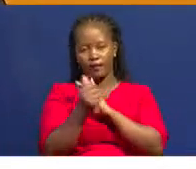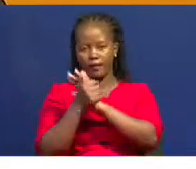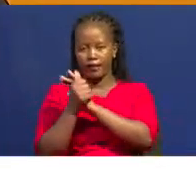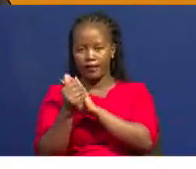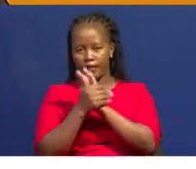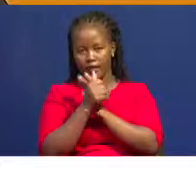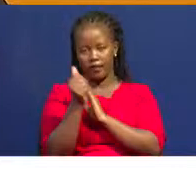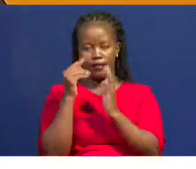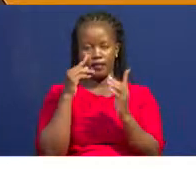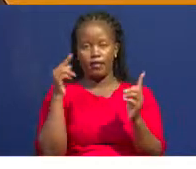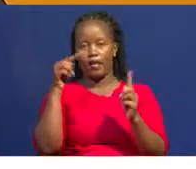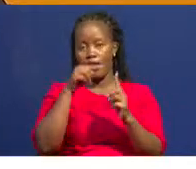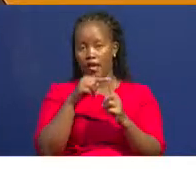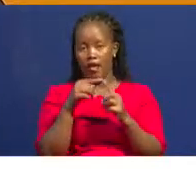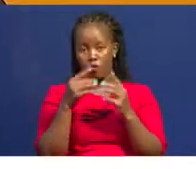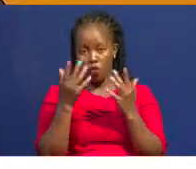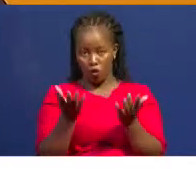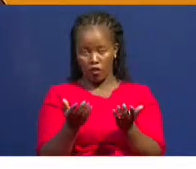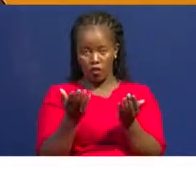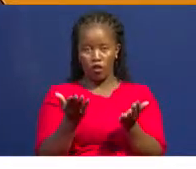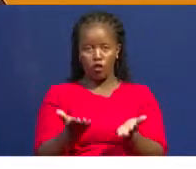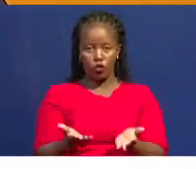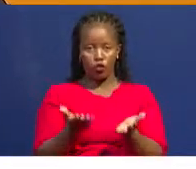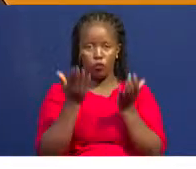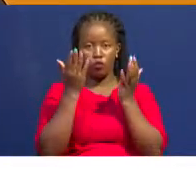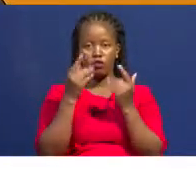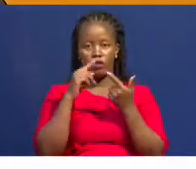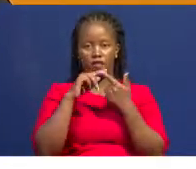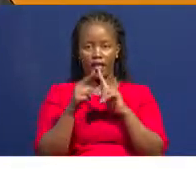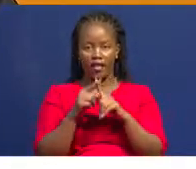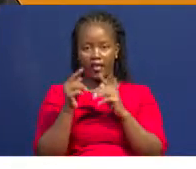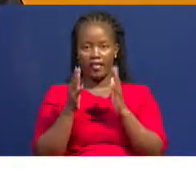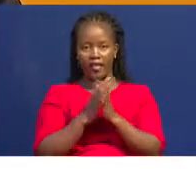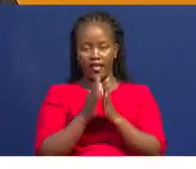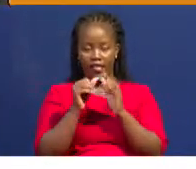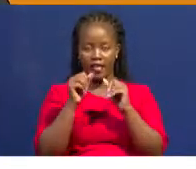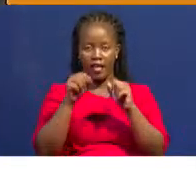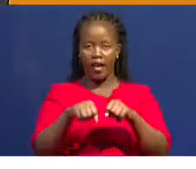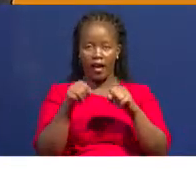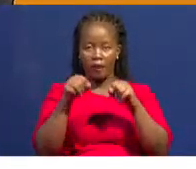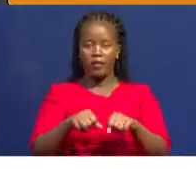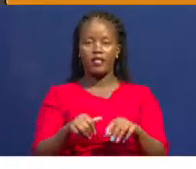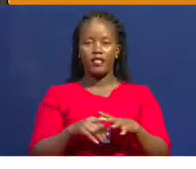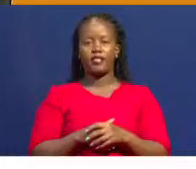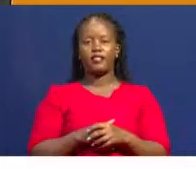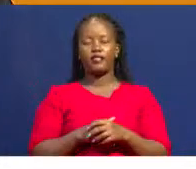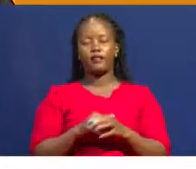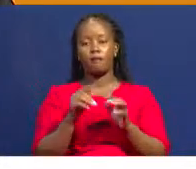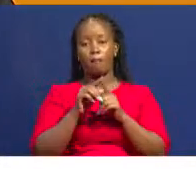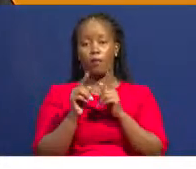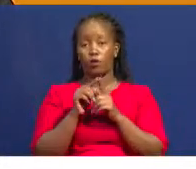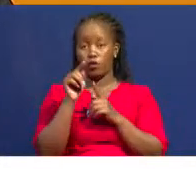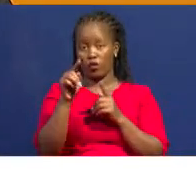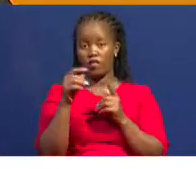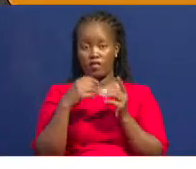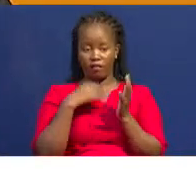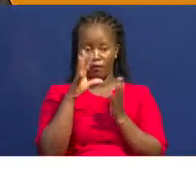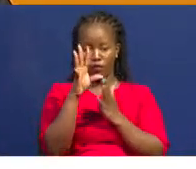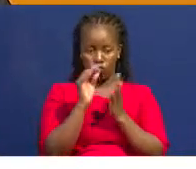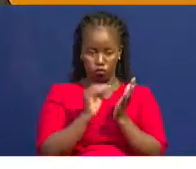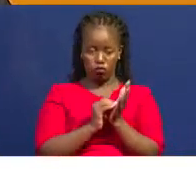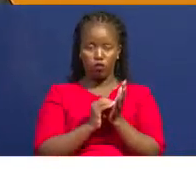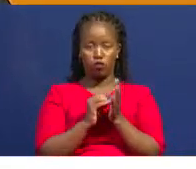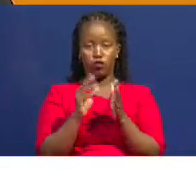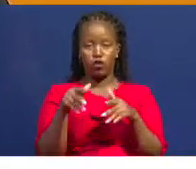to improve their standards and ability? That is a point captured in the Road Safety